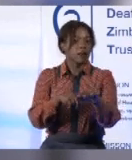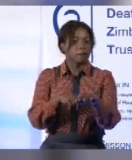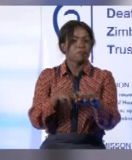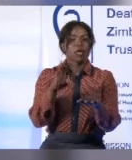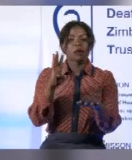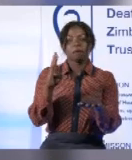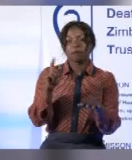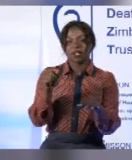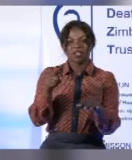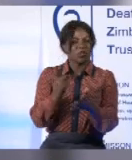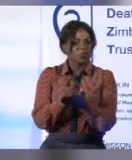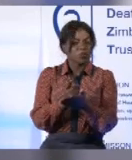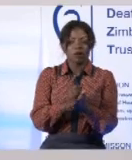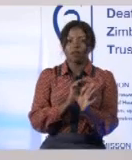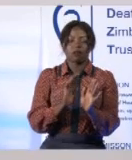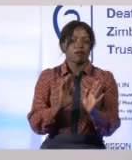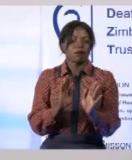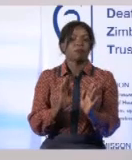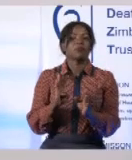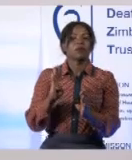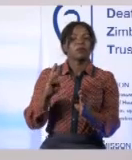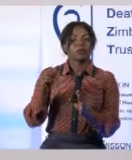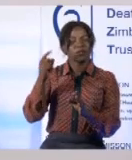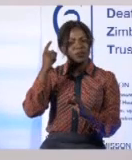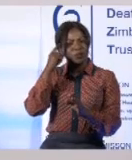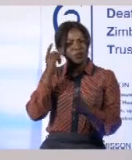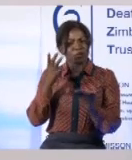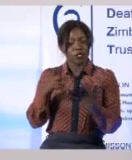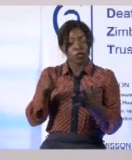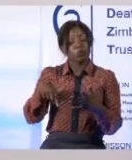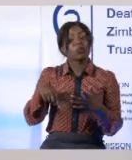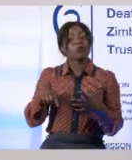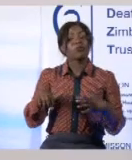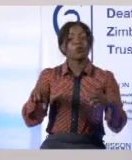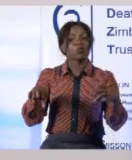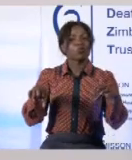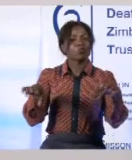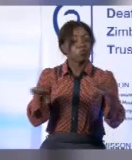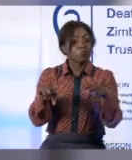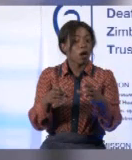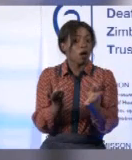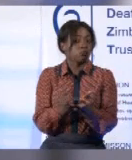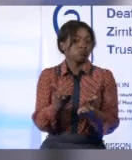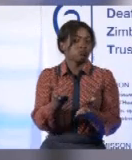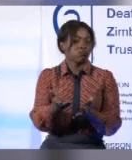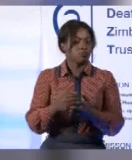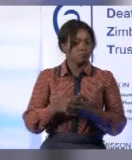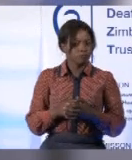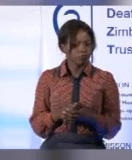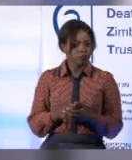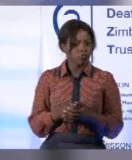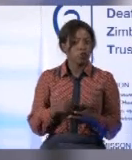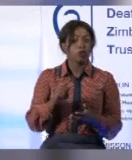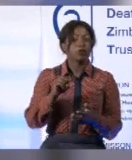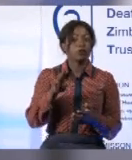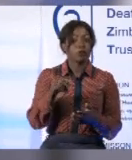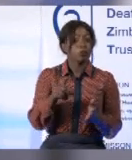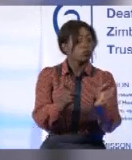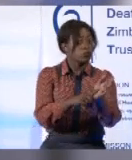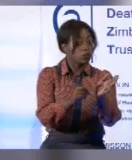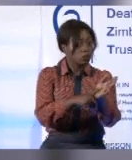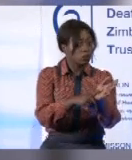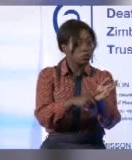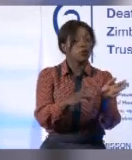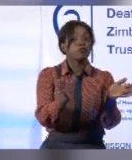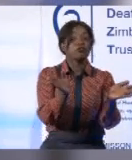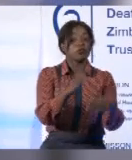we don't do that. Like, I know Kuti, you're here for my ranch house. So I please you.